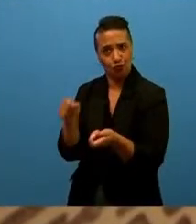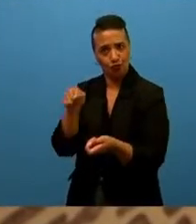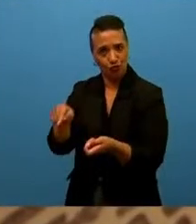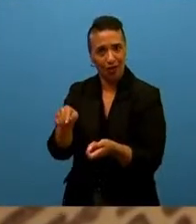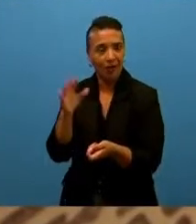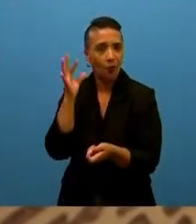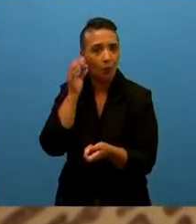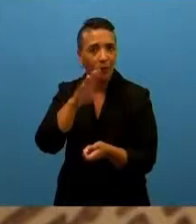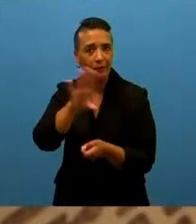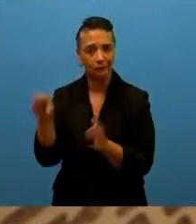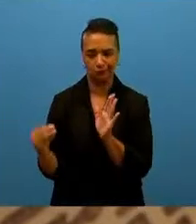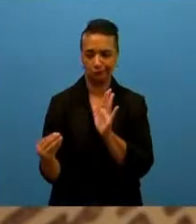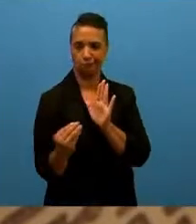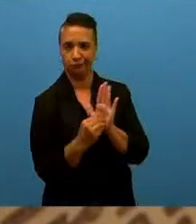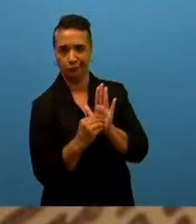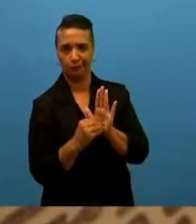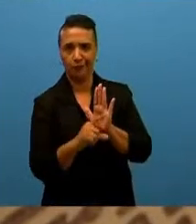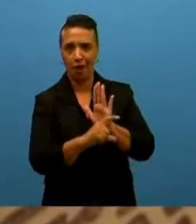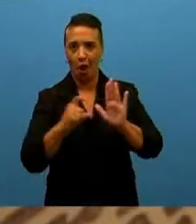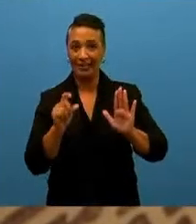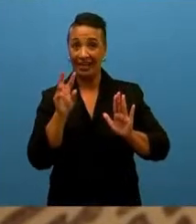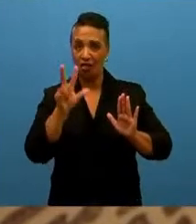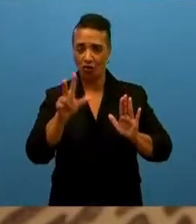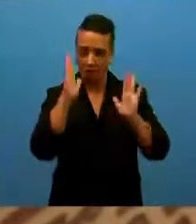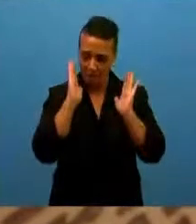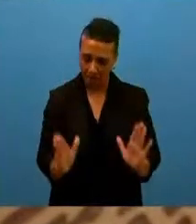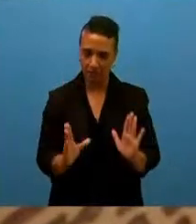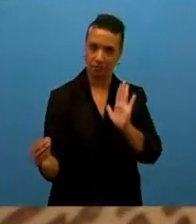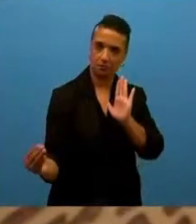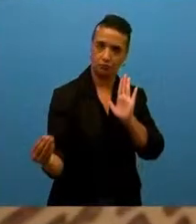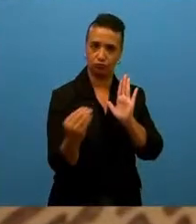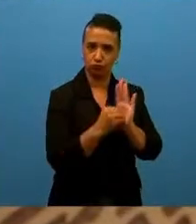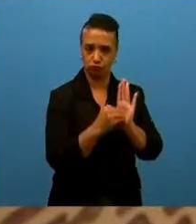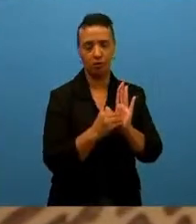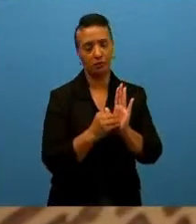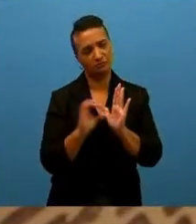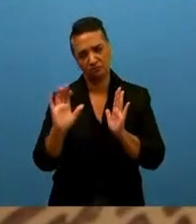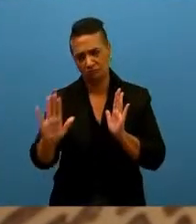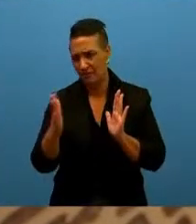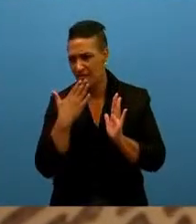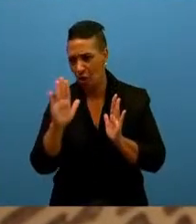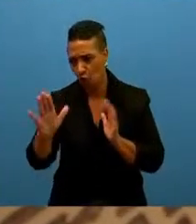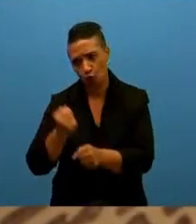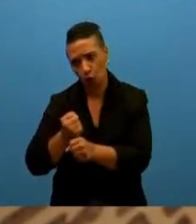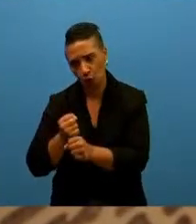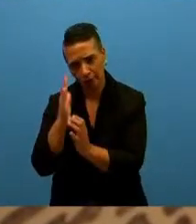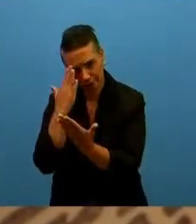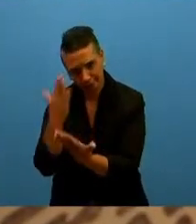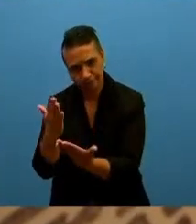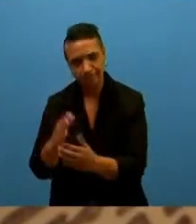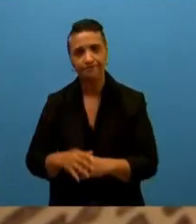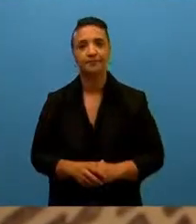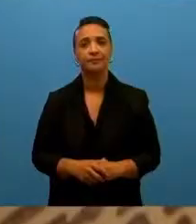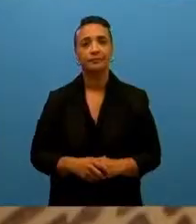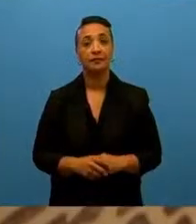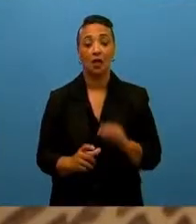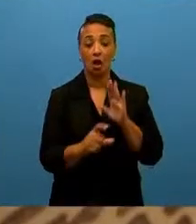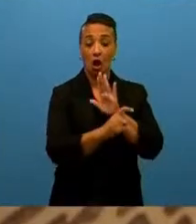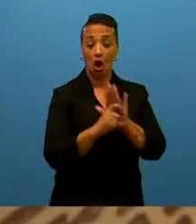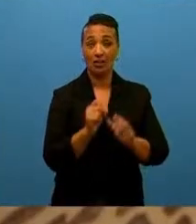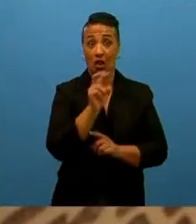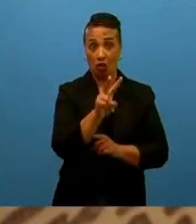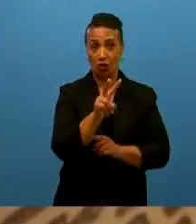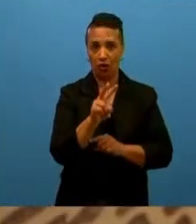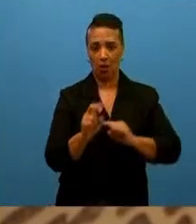that Article 3 was included in the UN Declaration. Thank you for that. Article 3 follows Article 1 and